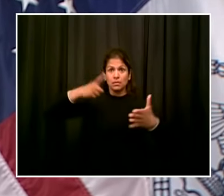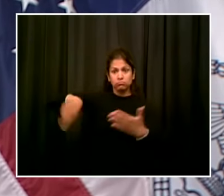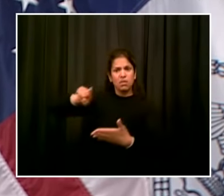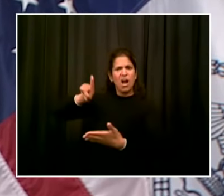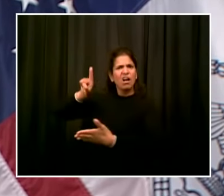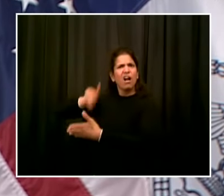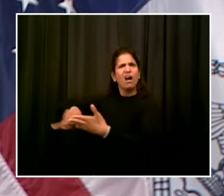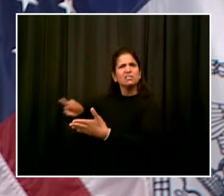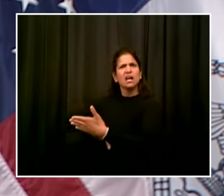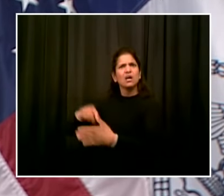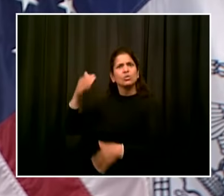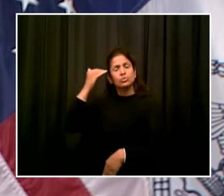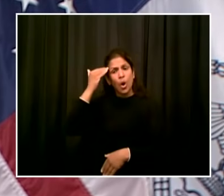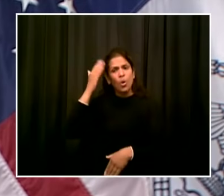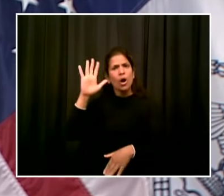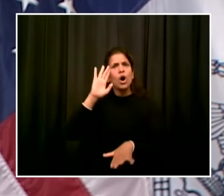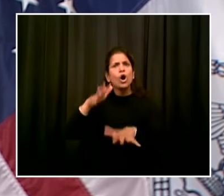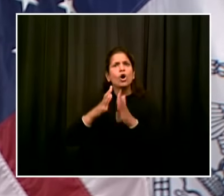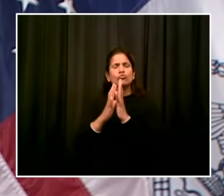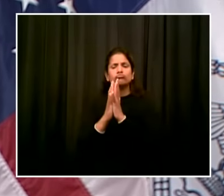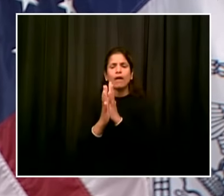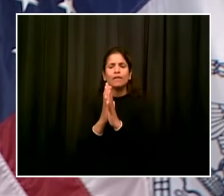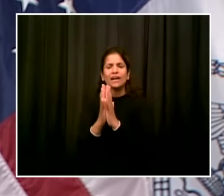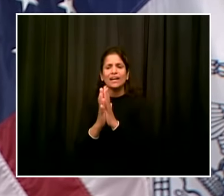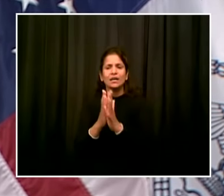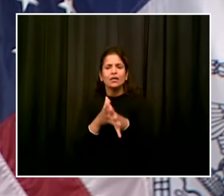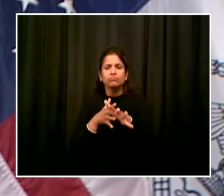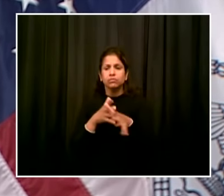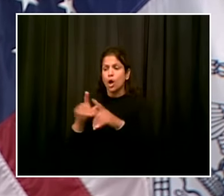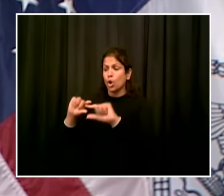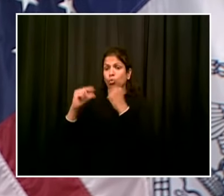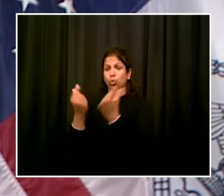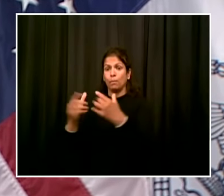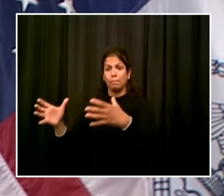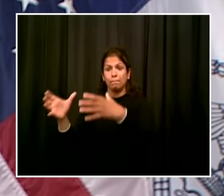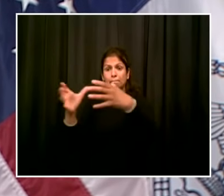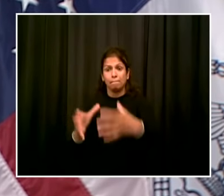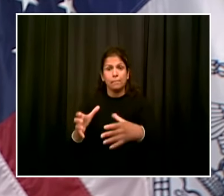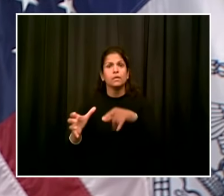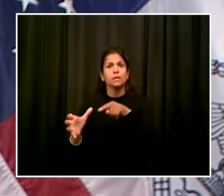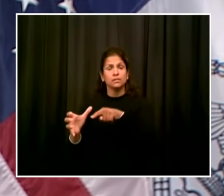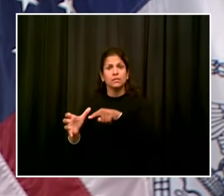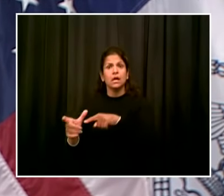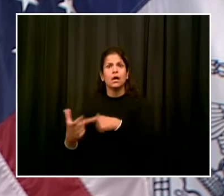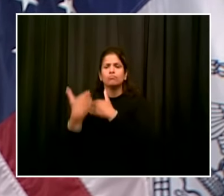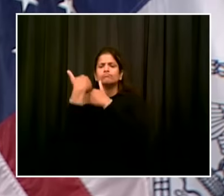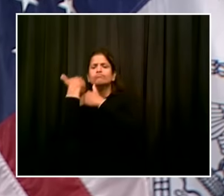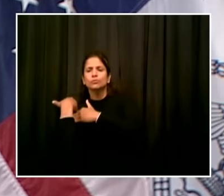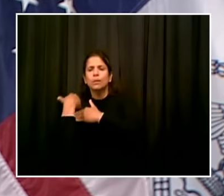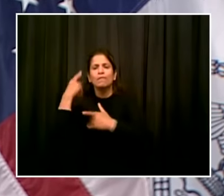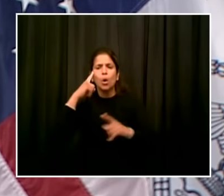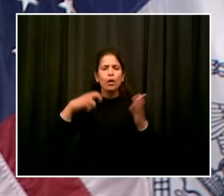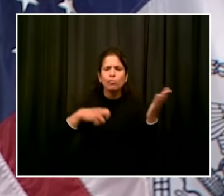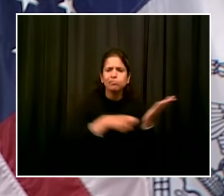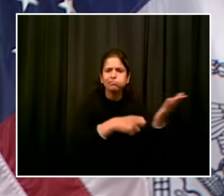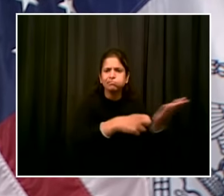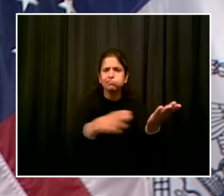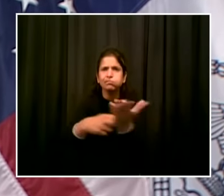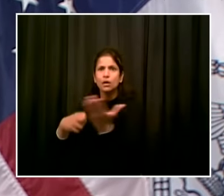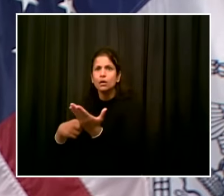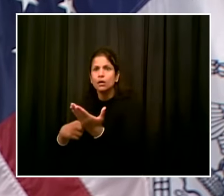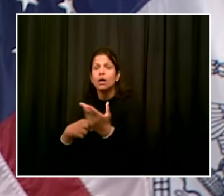advocates and said that you believe the traffic enforcement should remain inside the NYPD. So if that's the case, why did the NYPD get rid